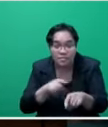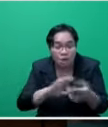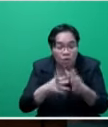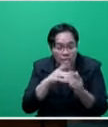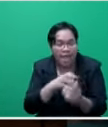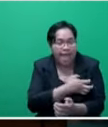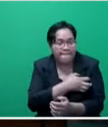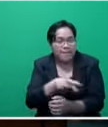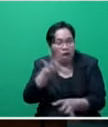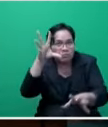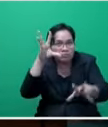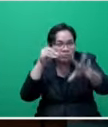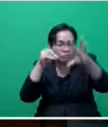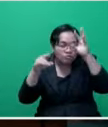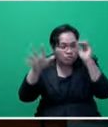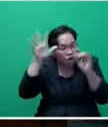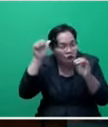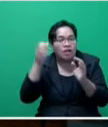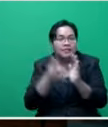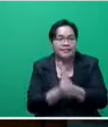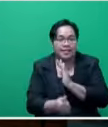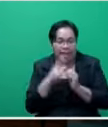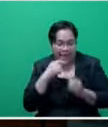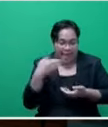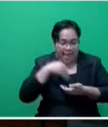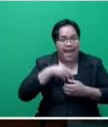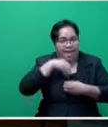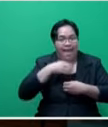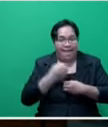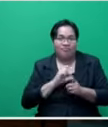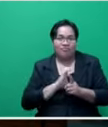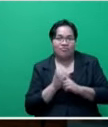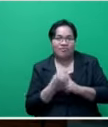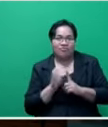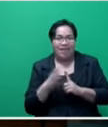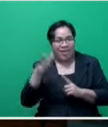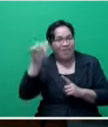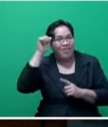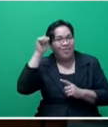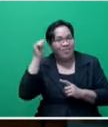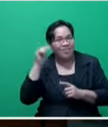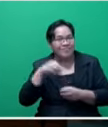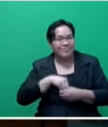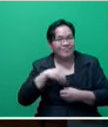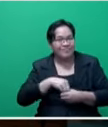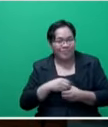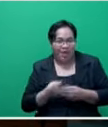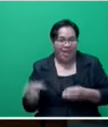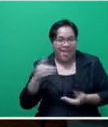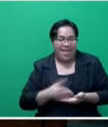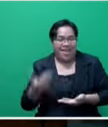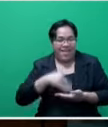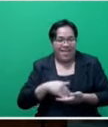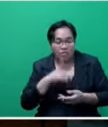empowered with the knowledge and skill which they can add to their existing traditional coping mechanism to respond